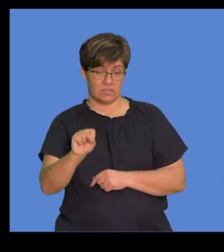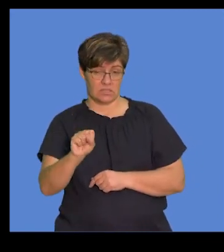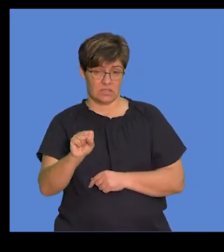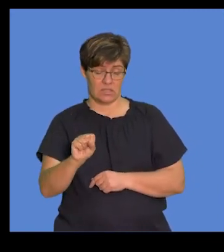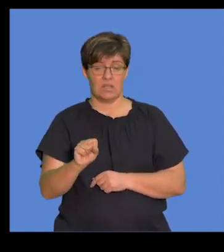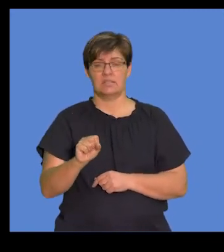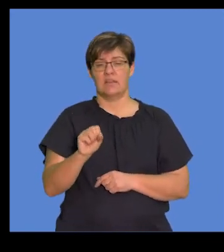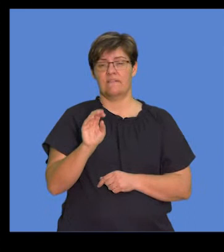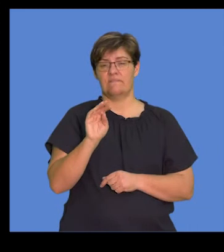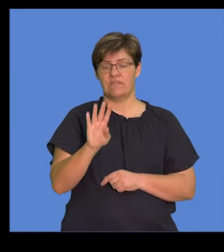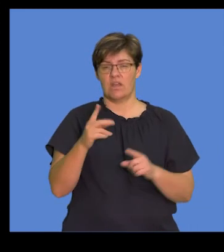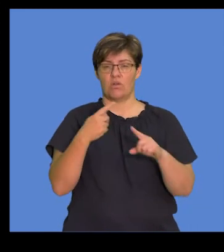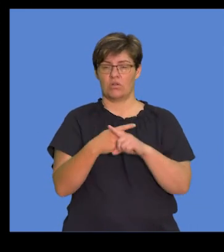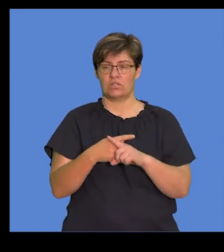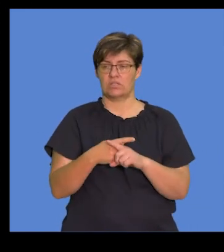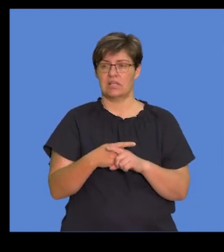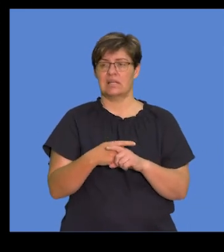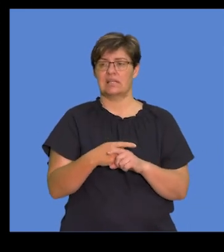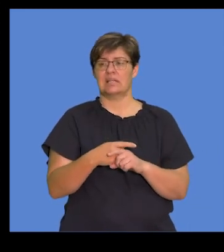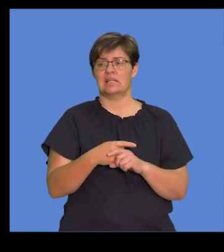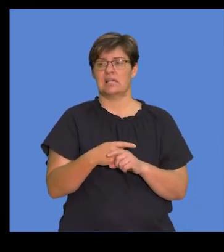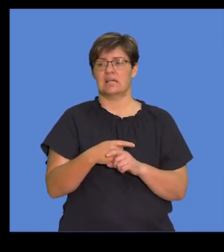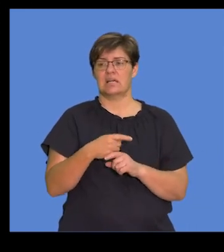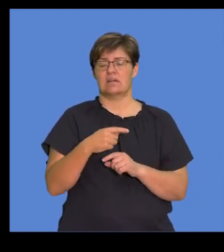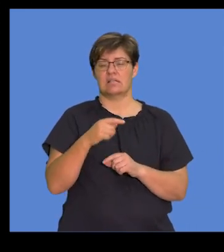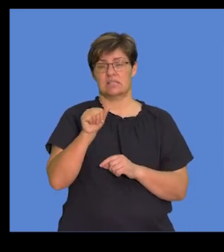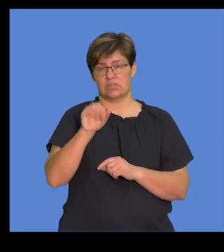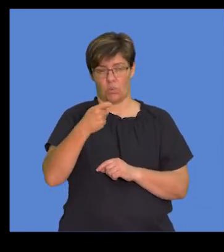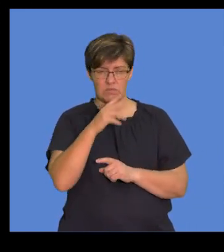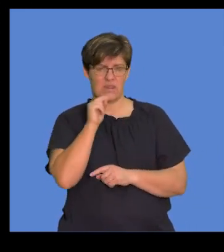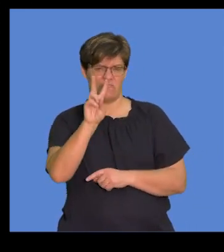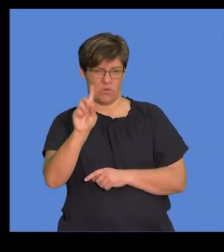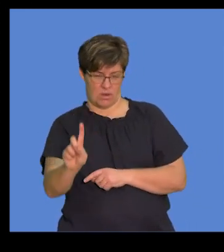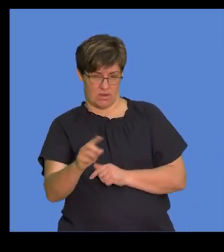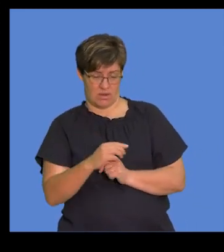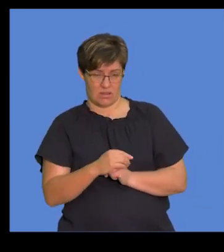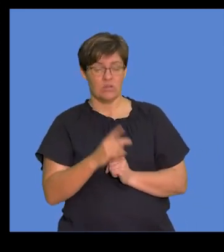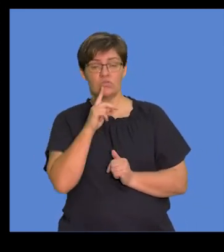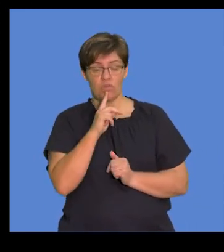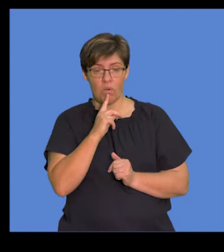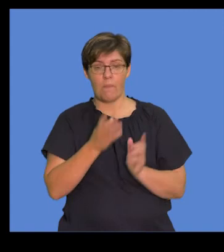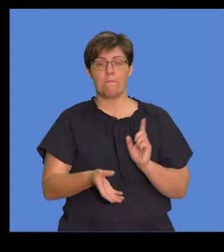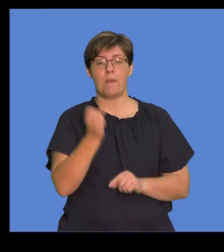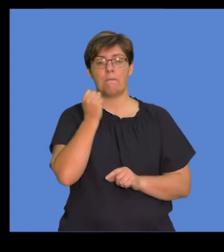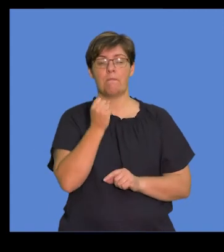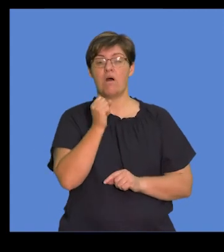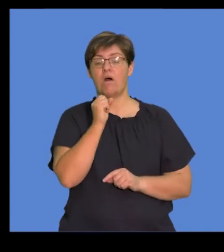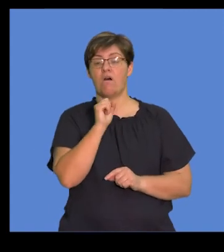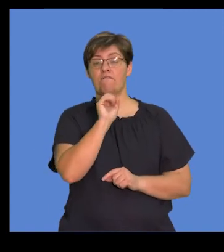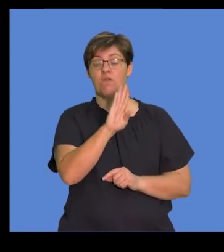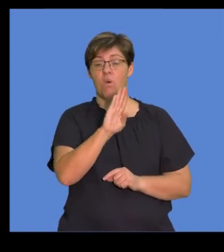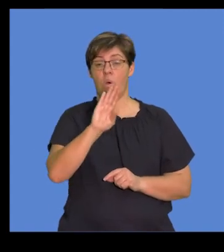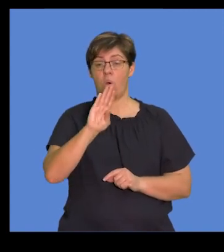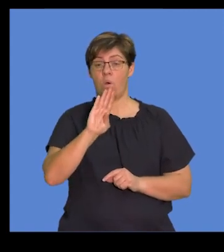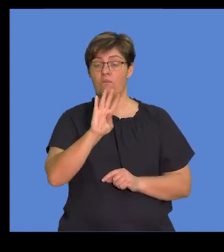as V across 6 ohms, which is V1, right? Now, we can then find the current that goes through 4